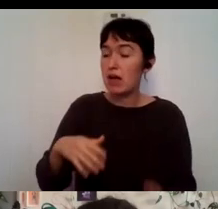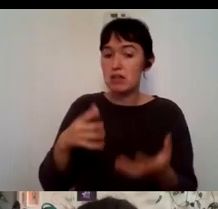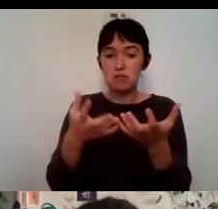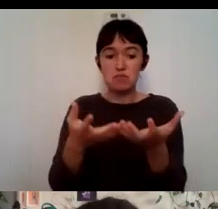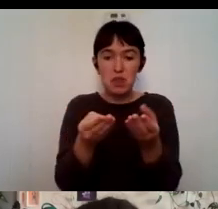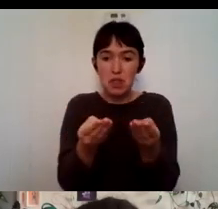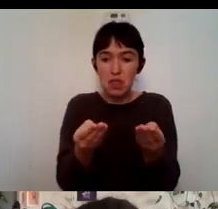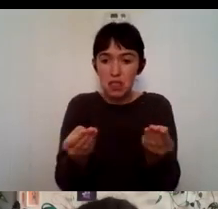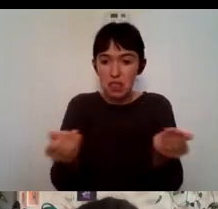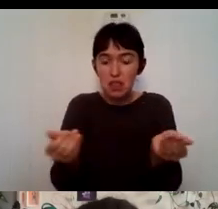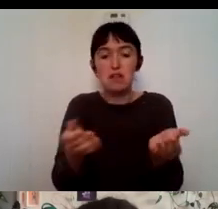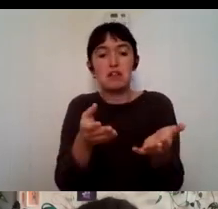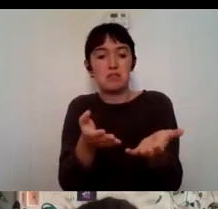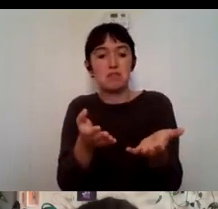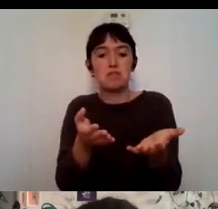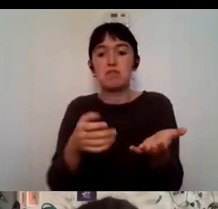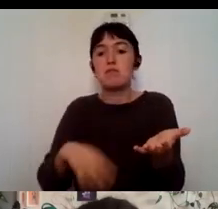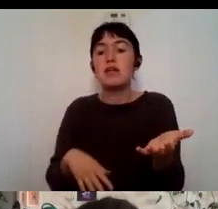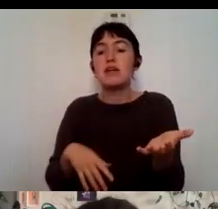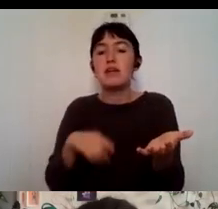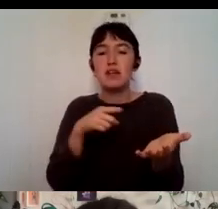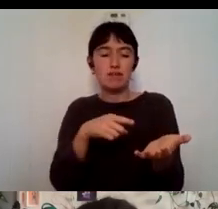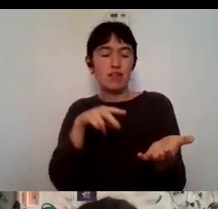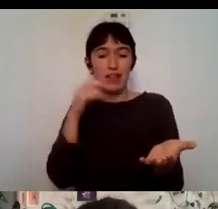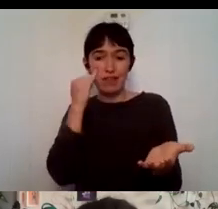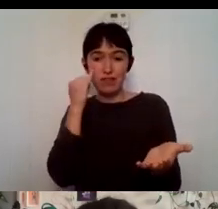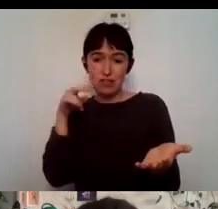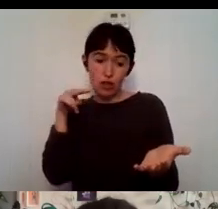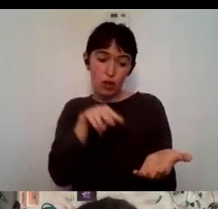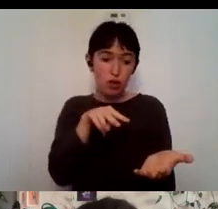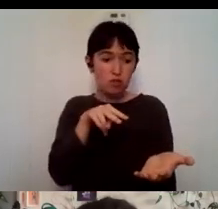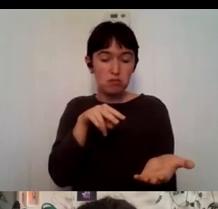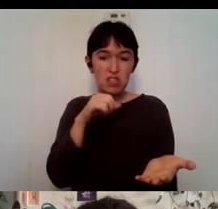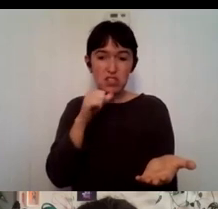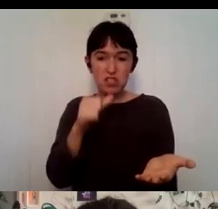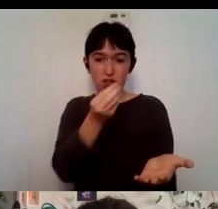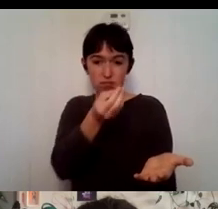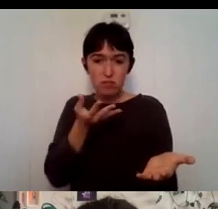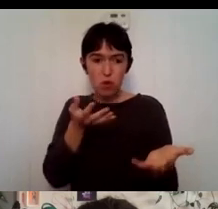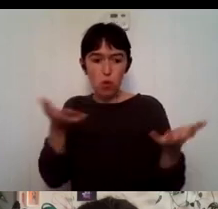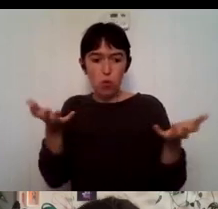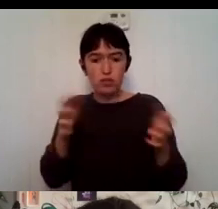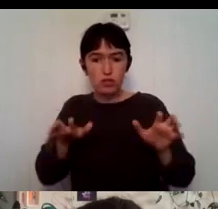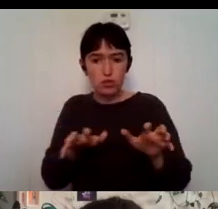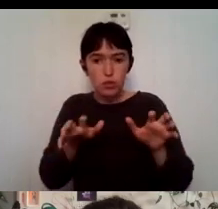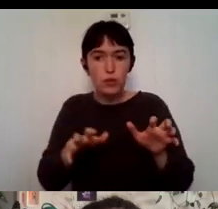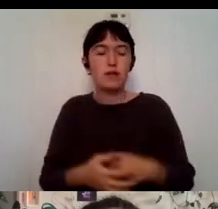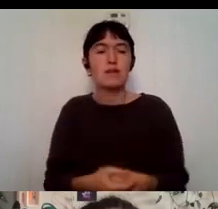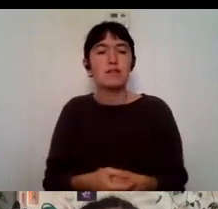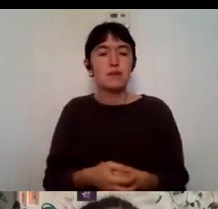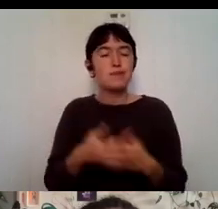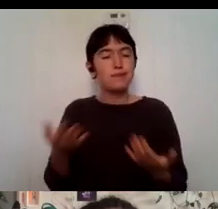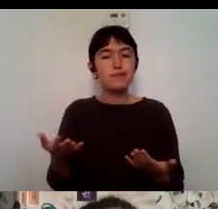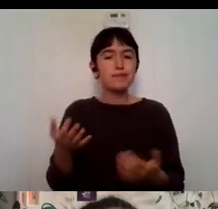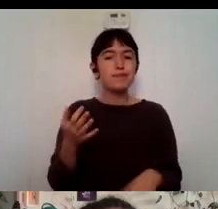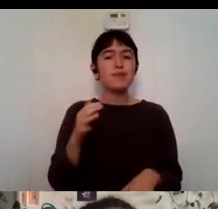you what it was doing just simply by looking at it physically. So in one respect, the brain is quite a boring thing